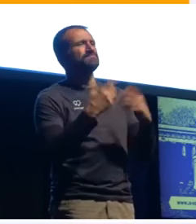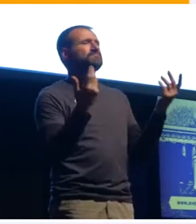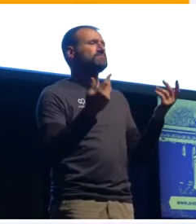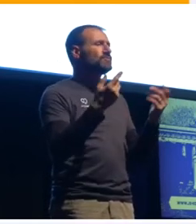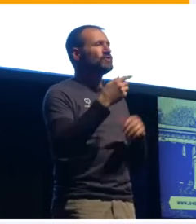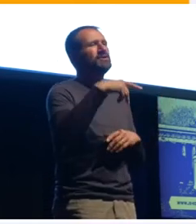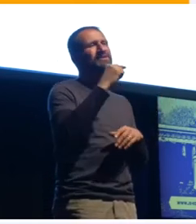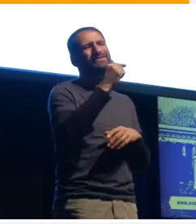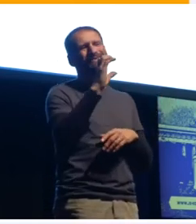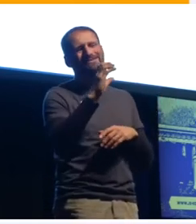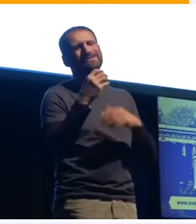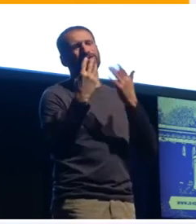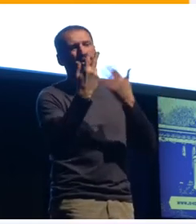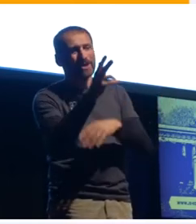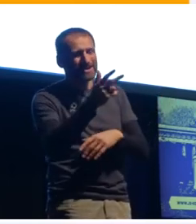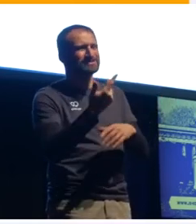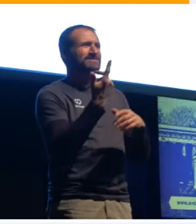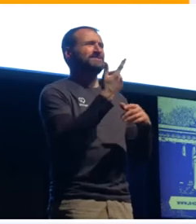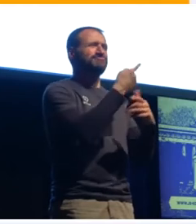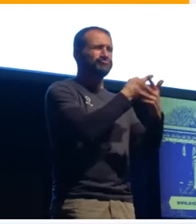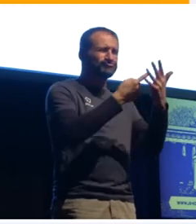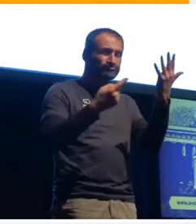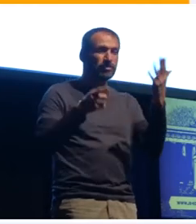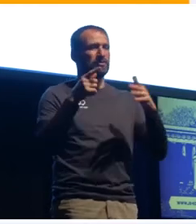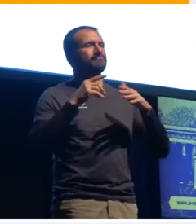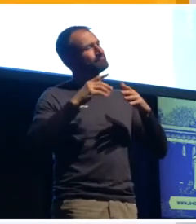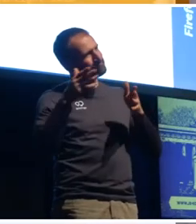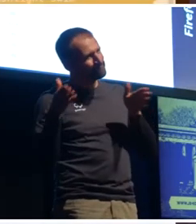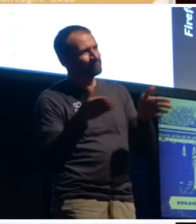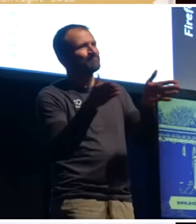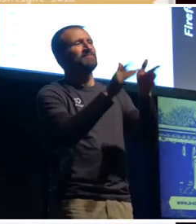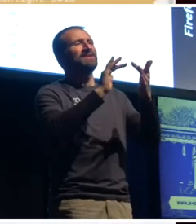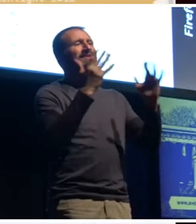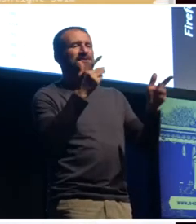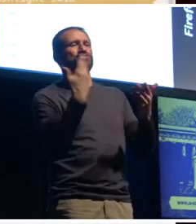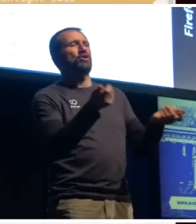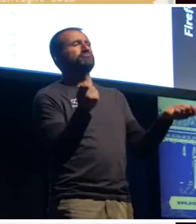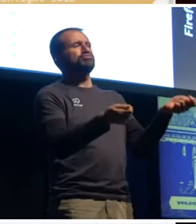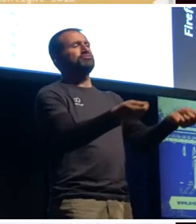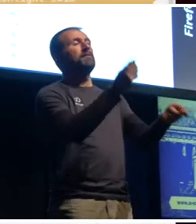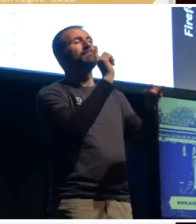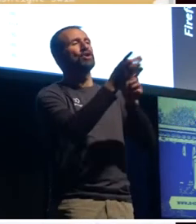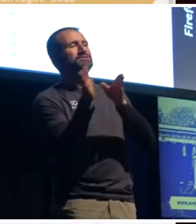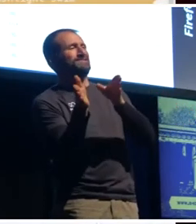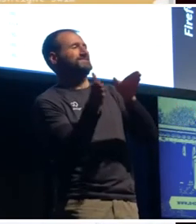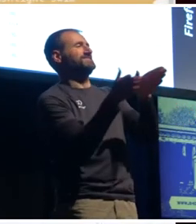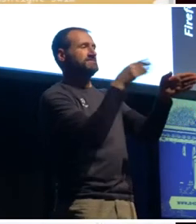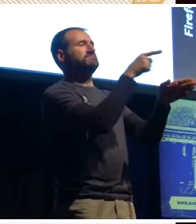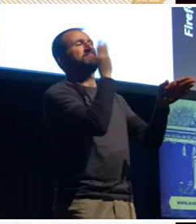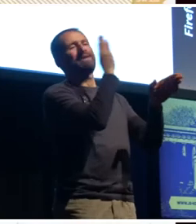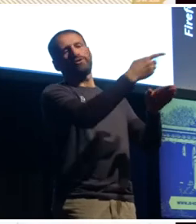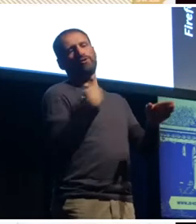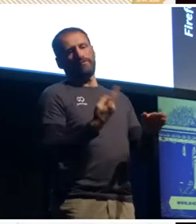TC39 drives the web in the direction we want it to go. You can already see this at work in browser animation